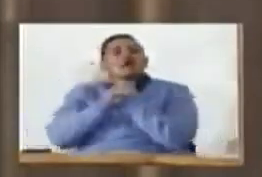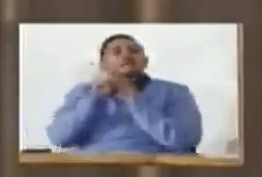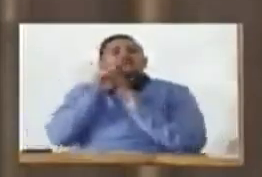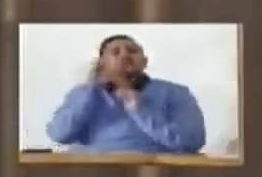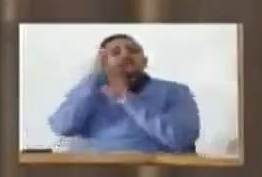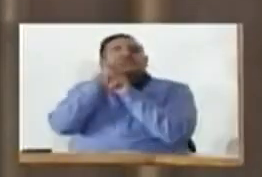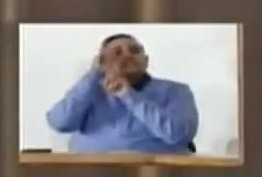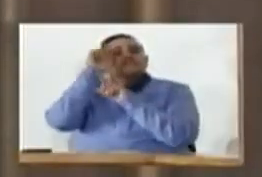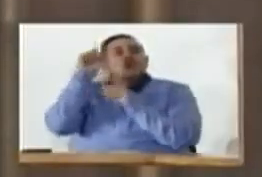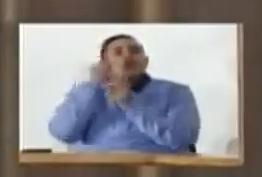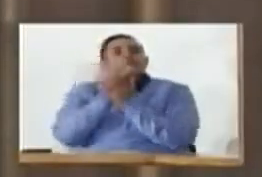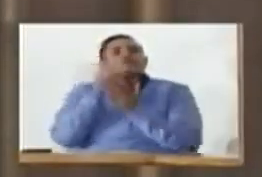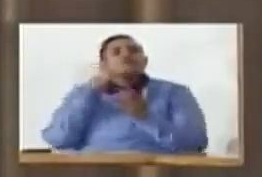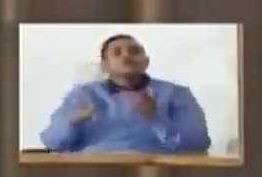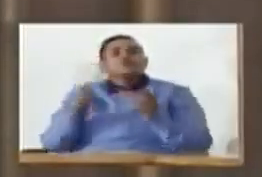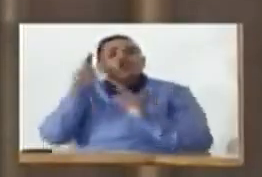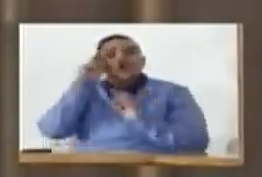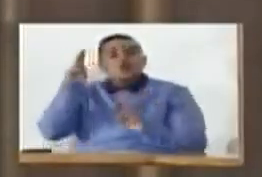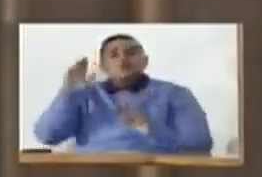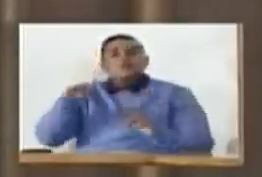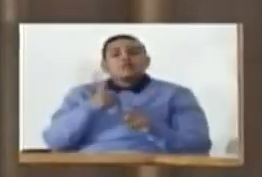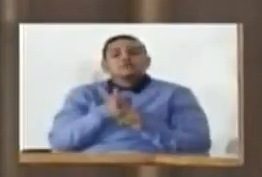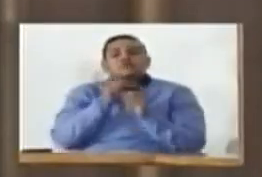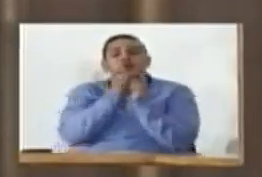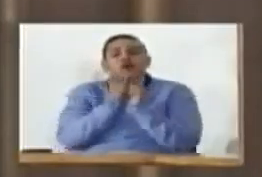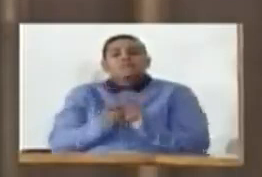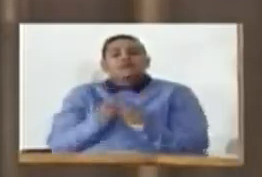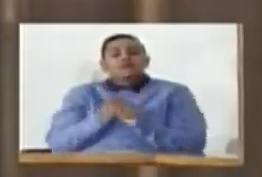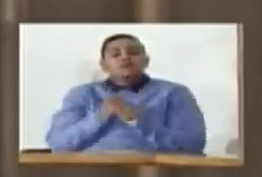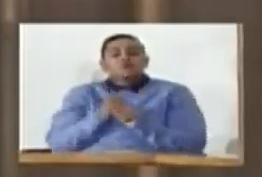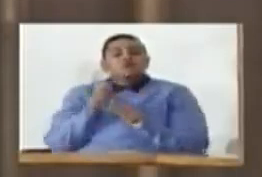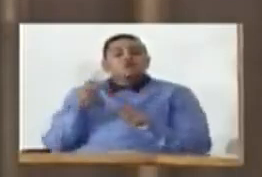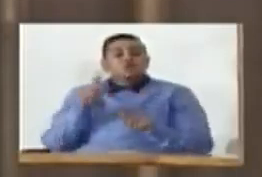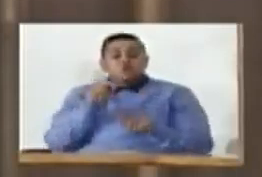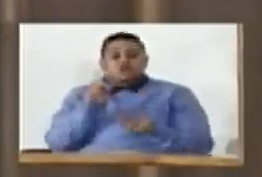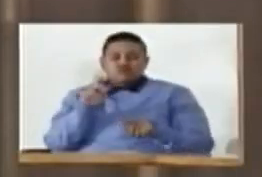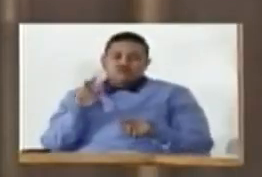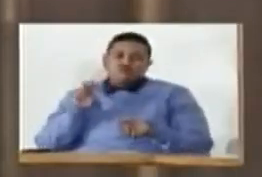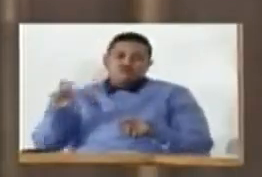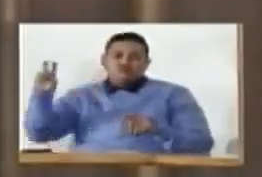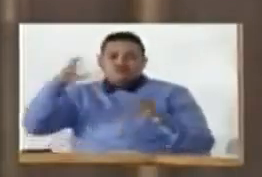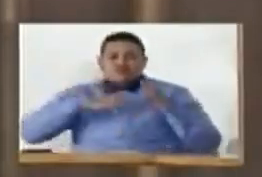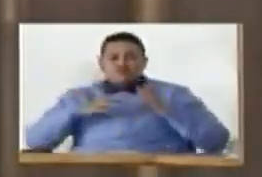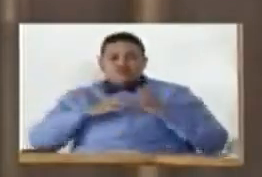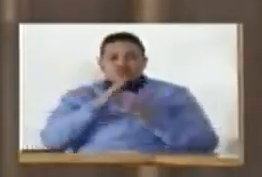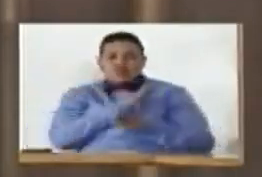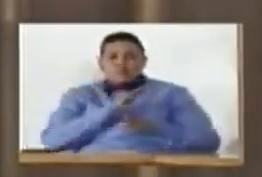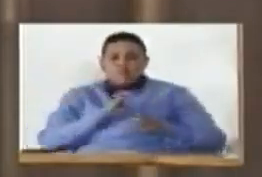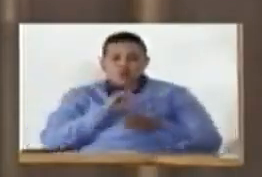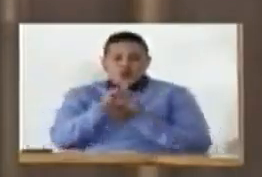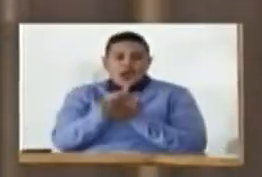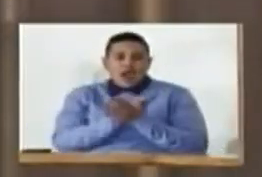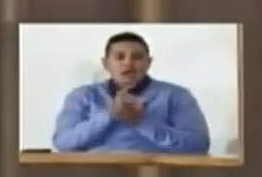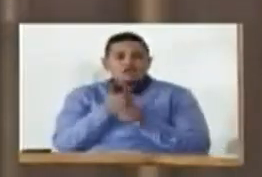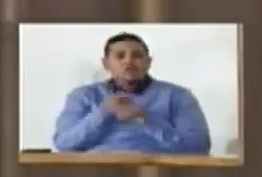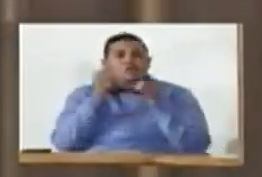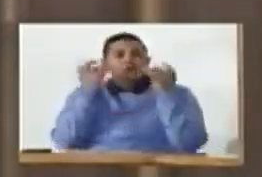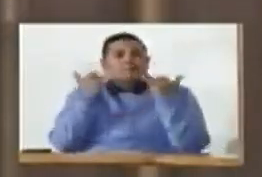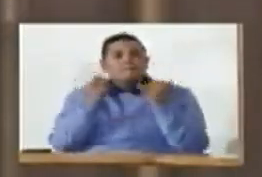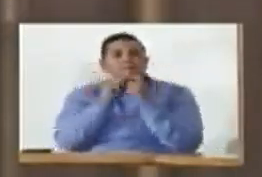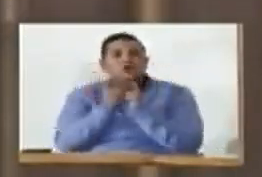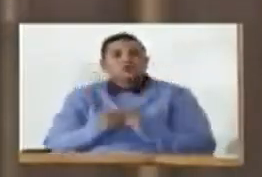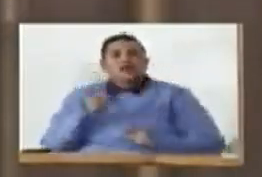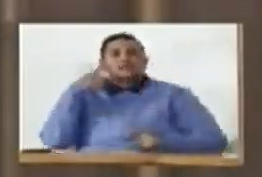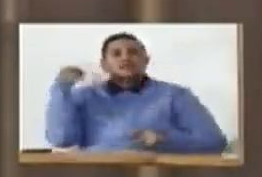the approval of this Honorable House to amend the Tourist Board Act to modernize the provisions of the Act and